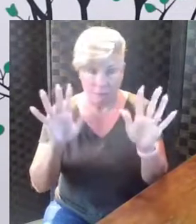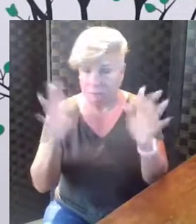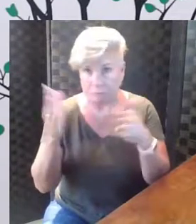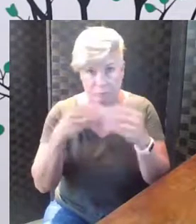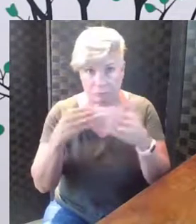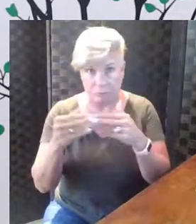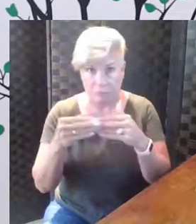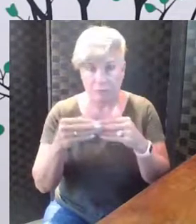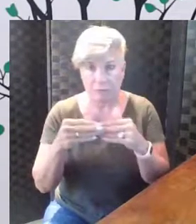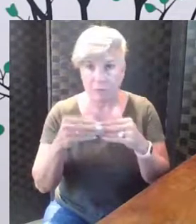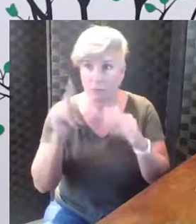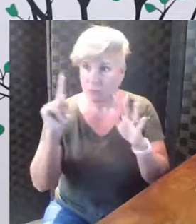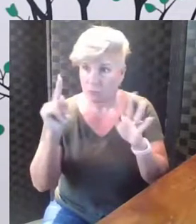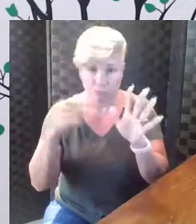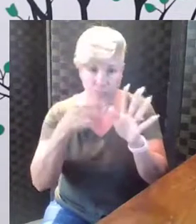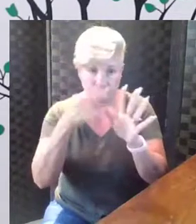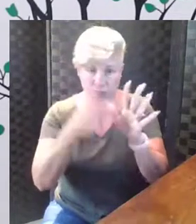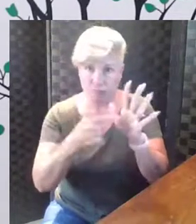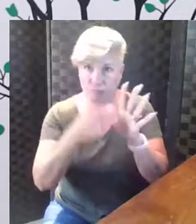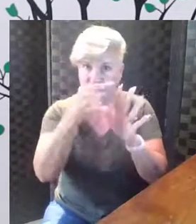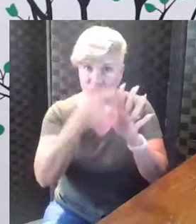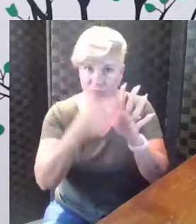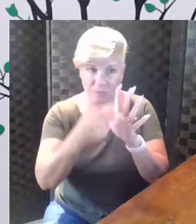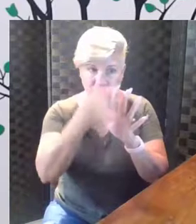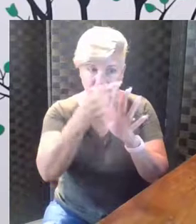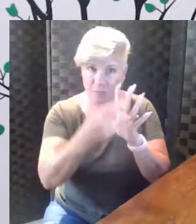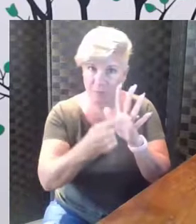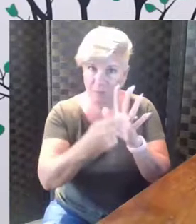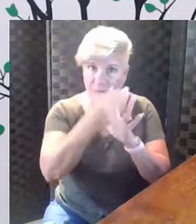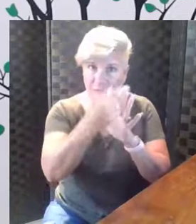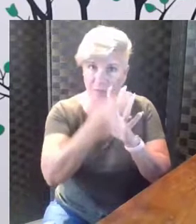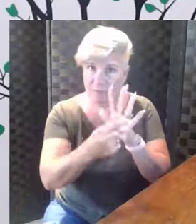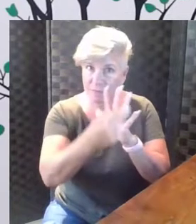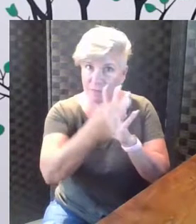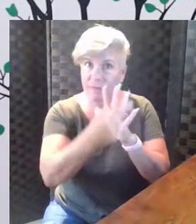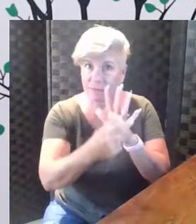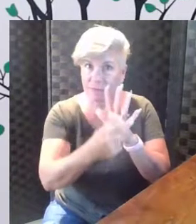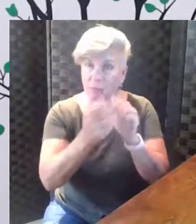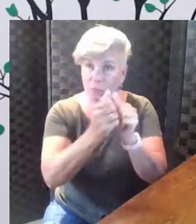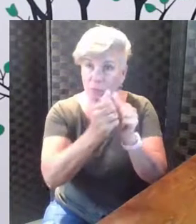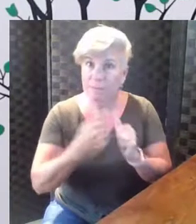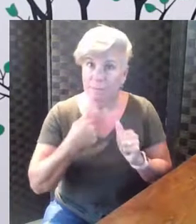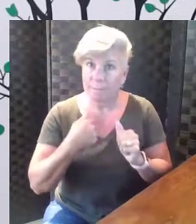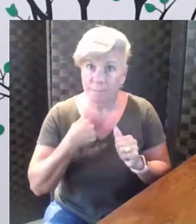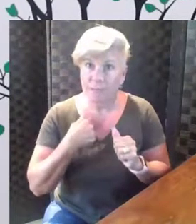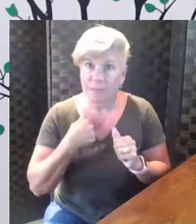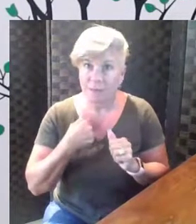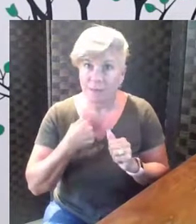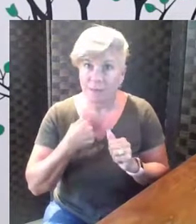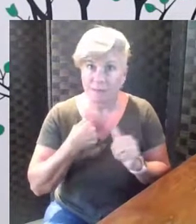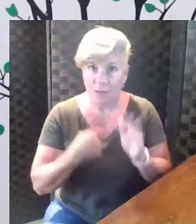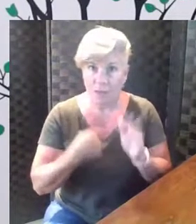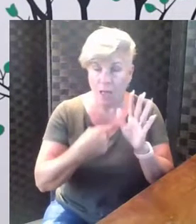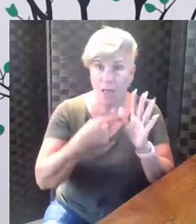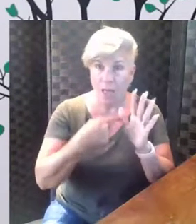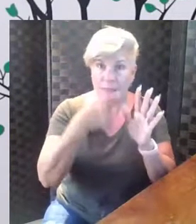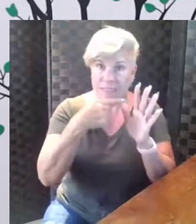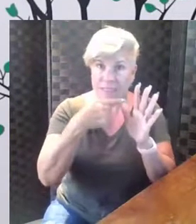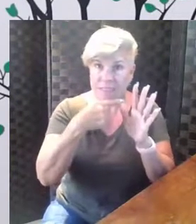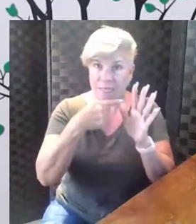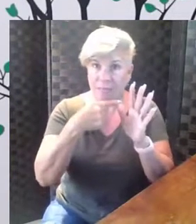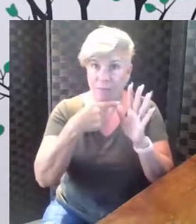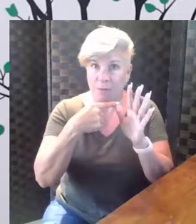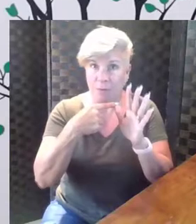with your other finger you're going to trace your finger up and down along with me. And as you go up to the top of your